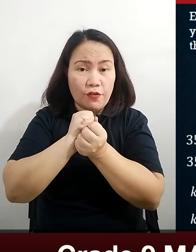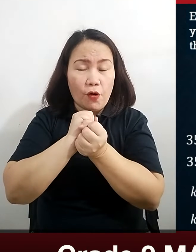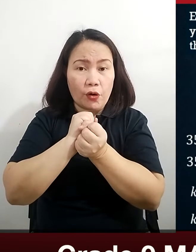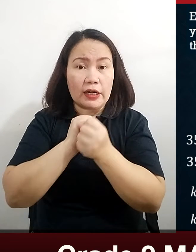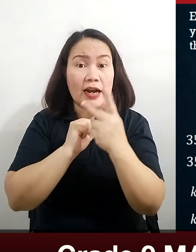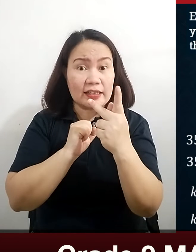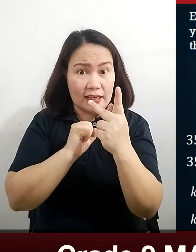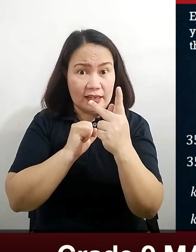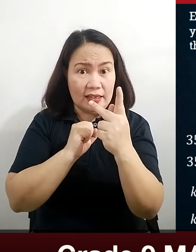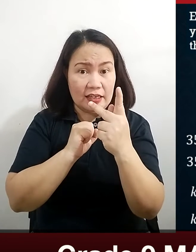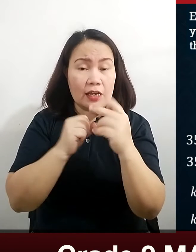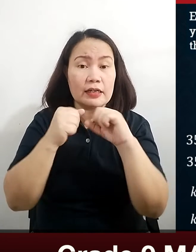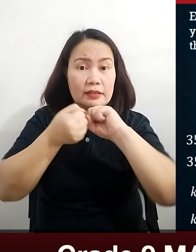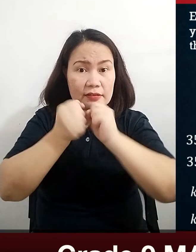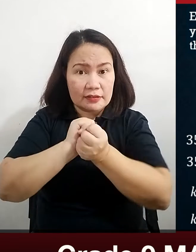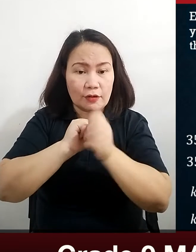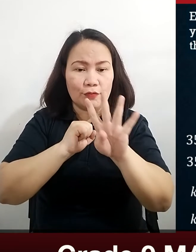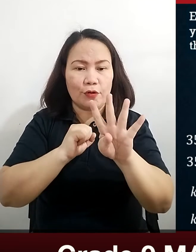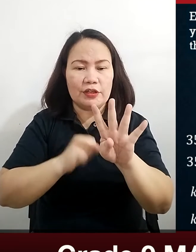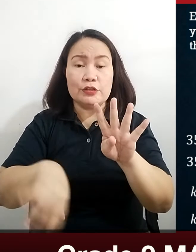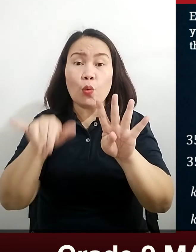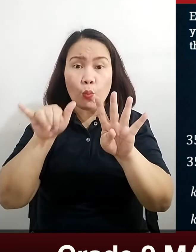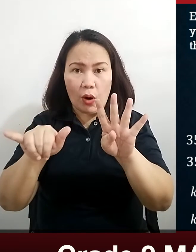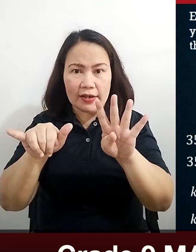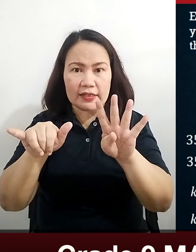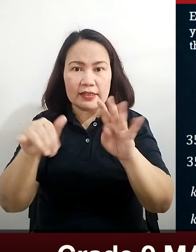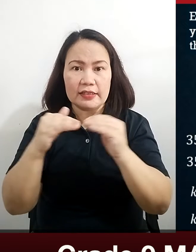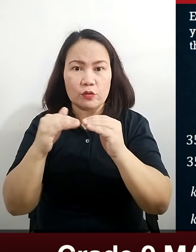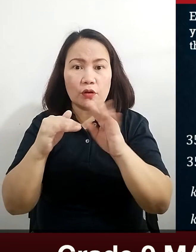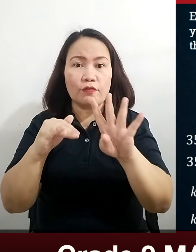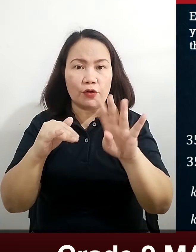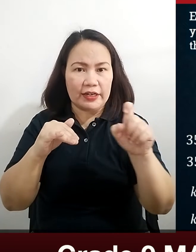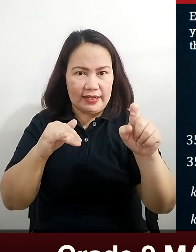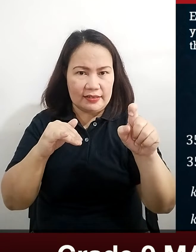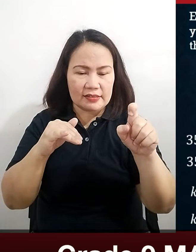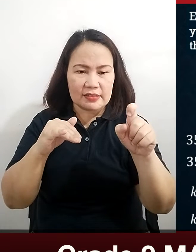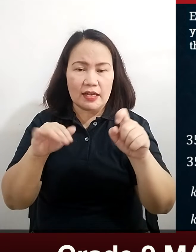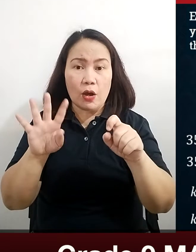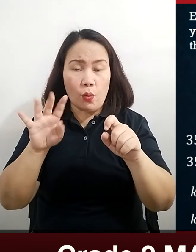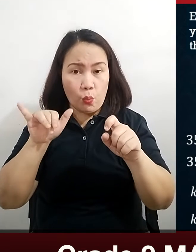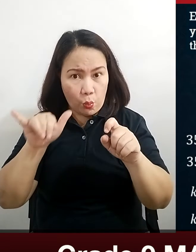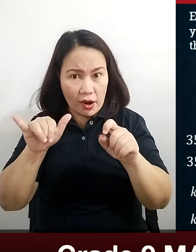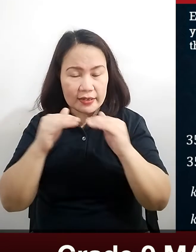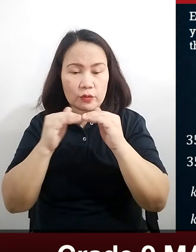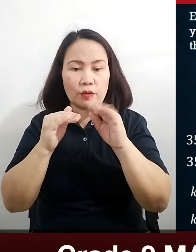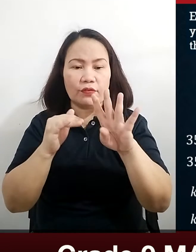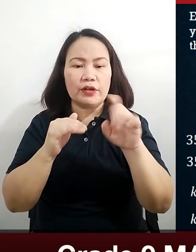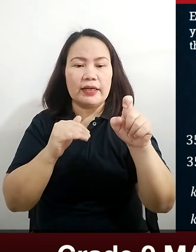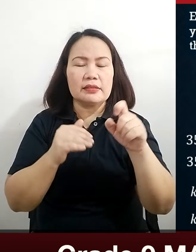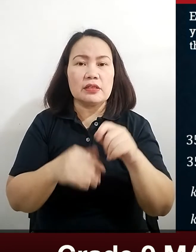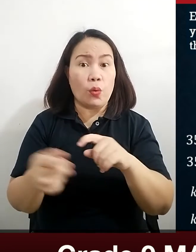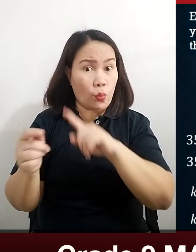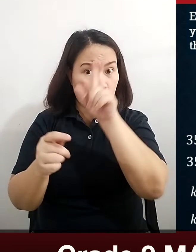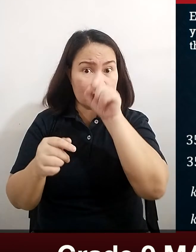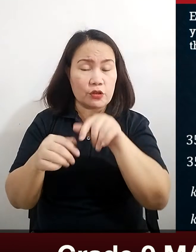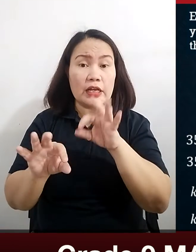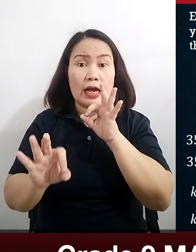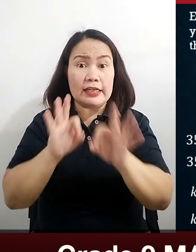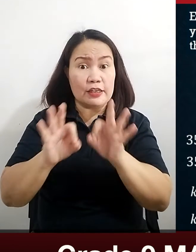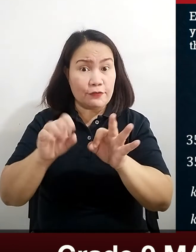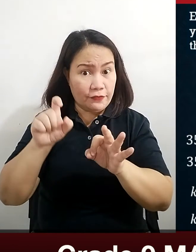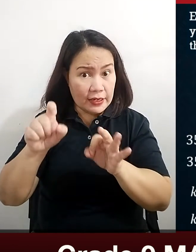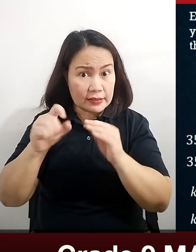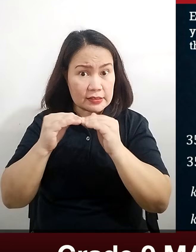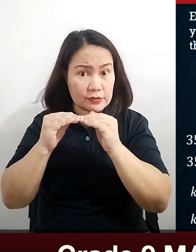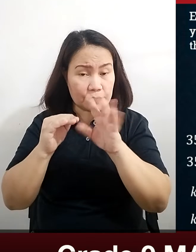papalitan na natin ng 4. So yung equation natin is y is equal to 4x. So ang tanong, if x is 15, what is